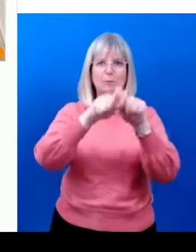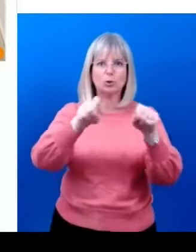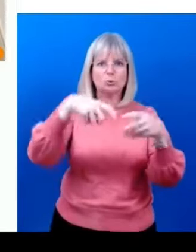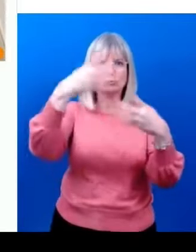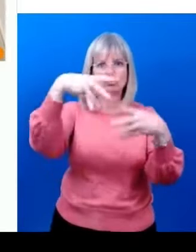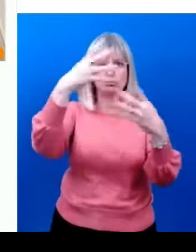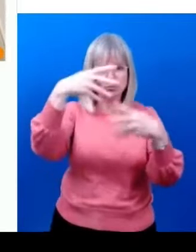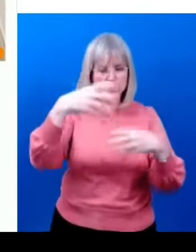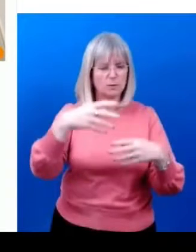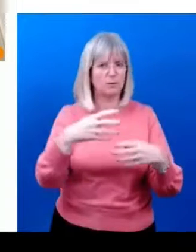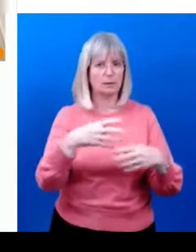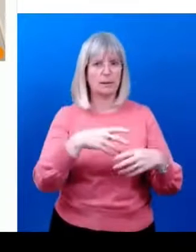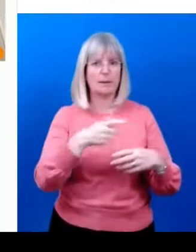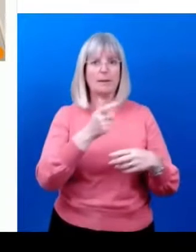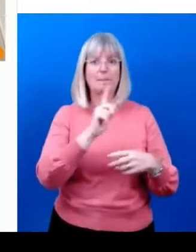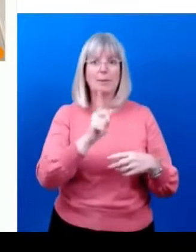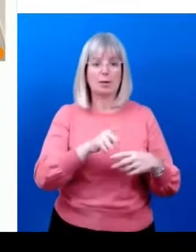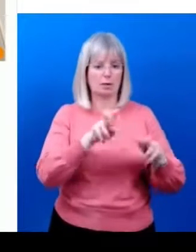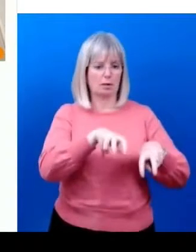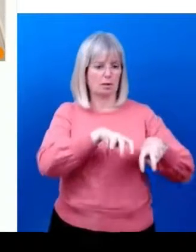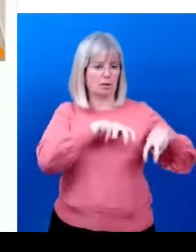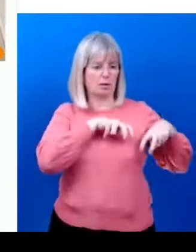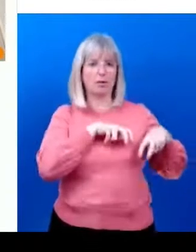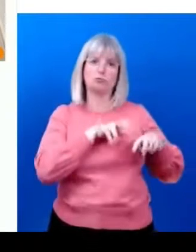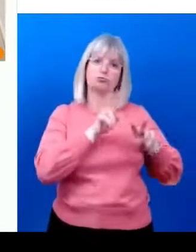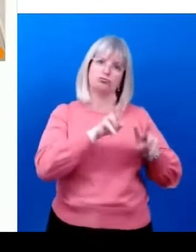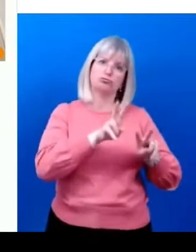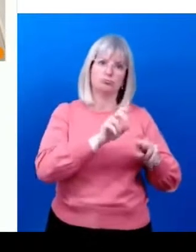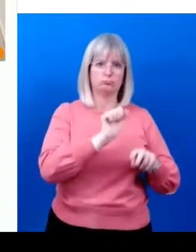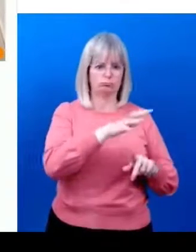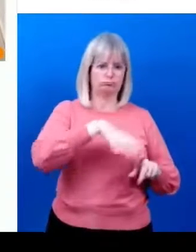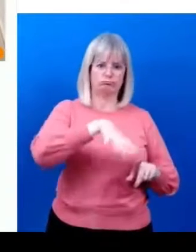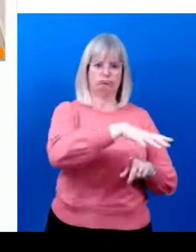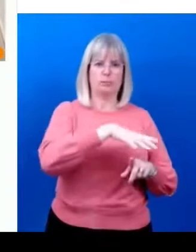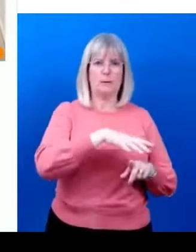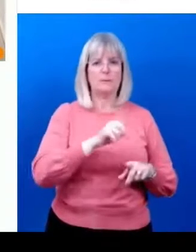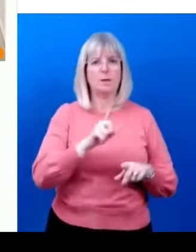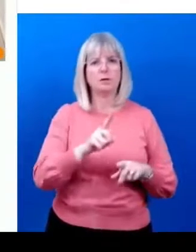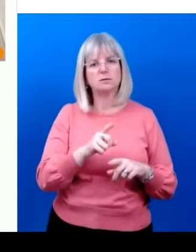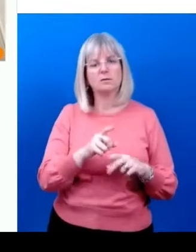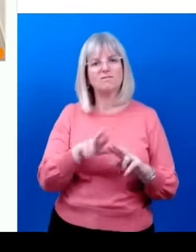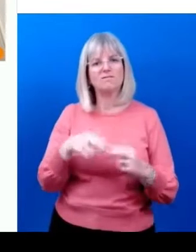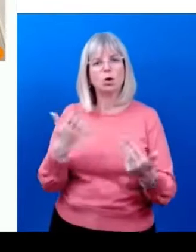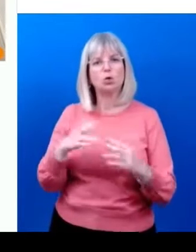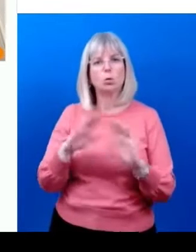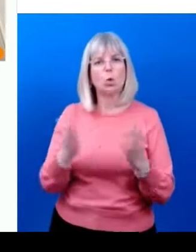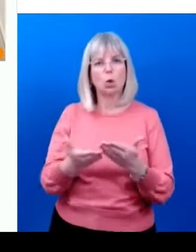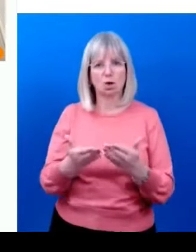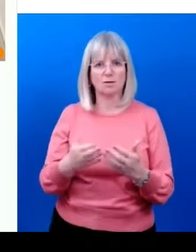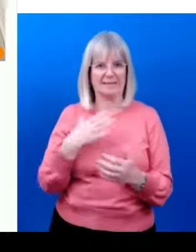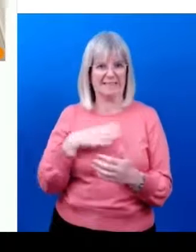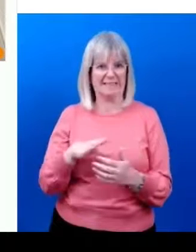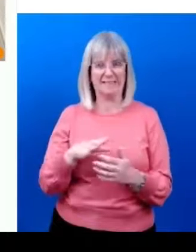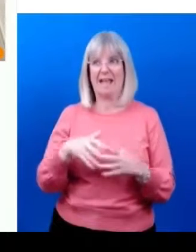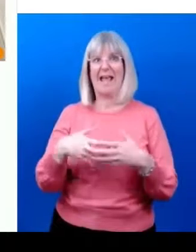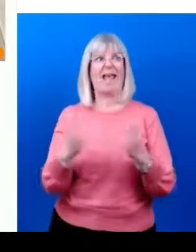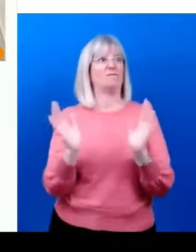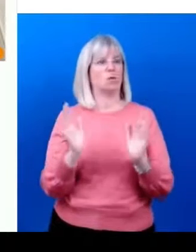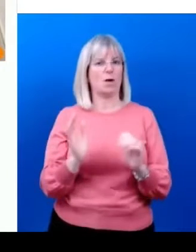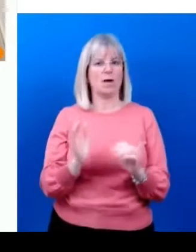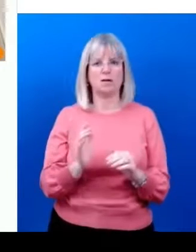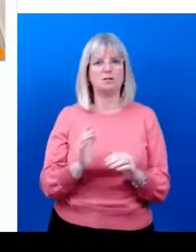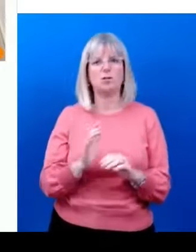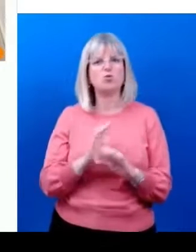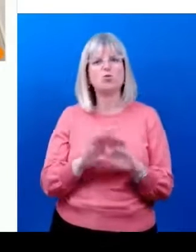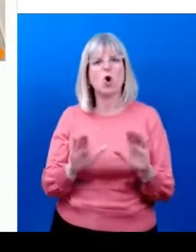need to make that accessible everywhere, and so it's not just the corner, it's on the big screen. But that also means